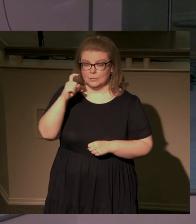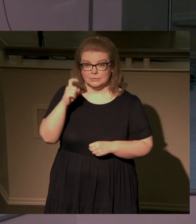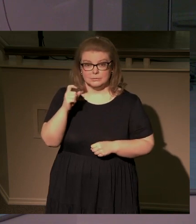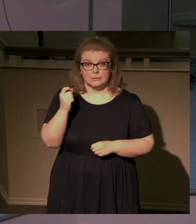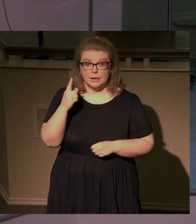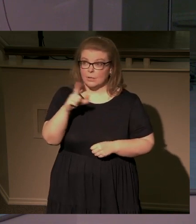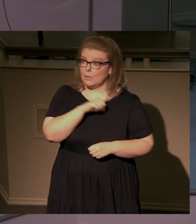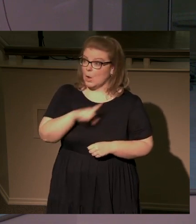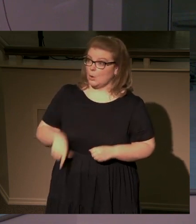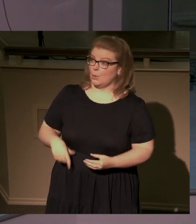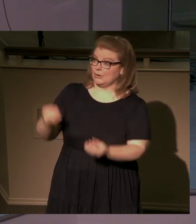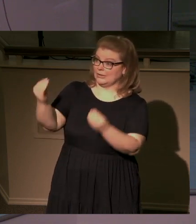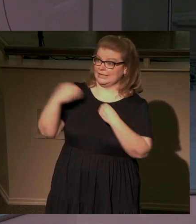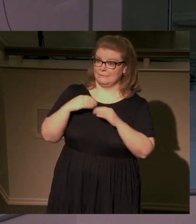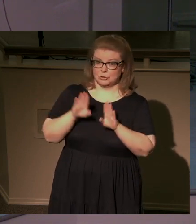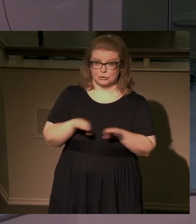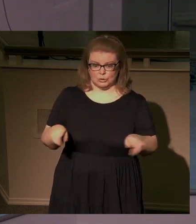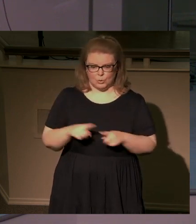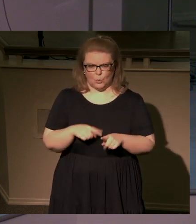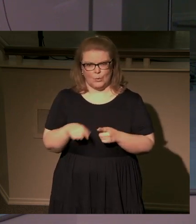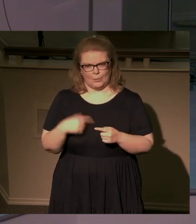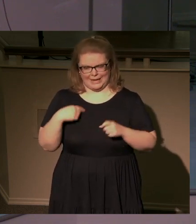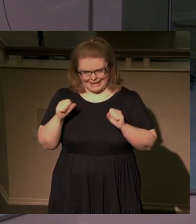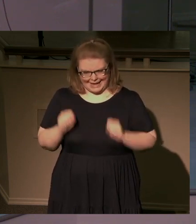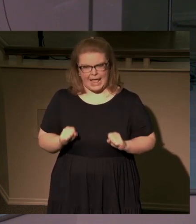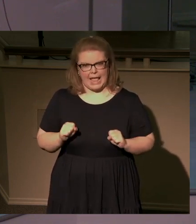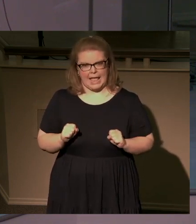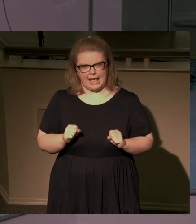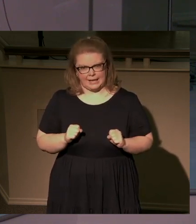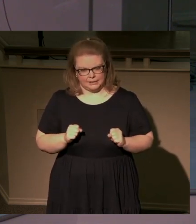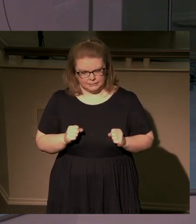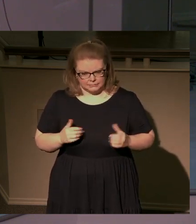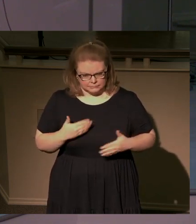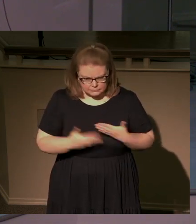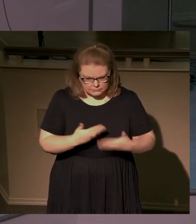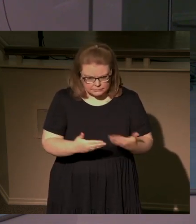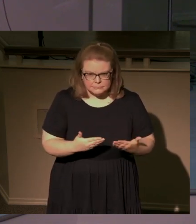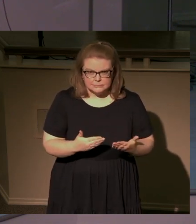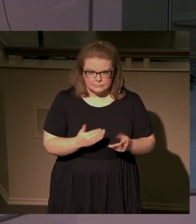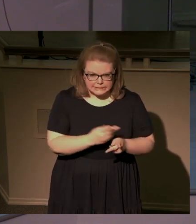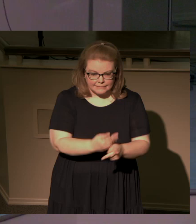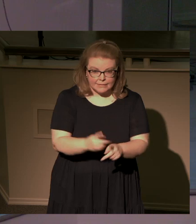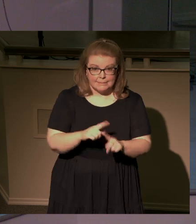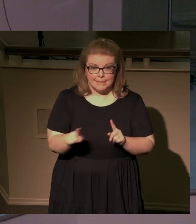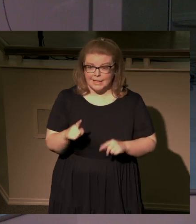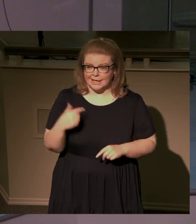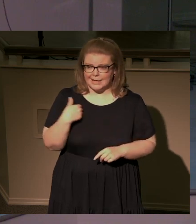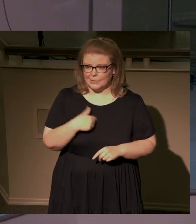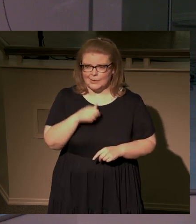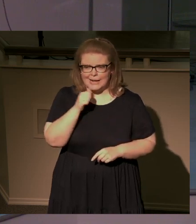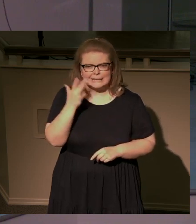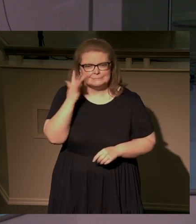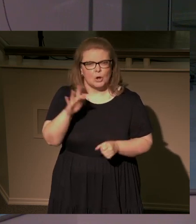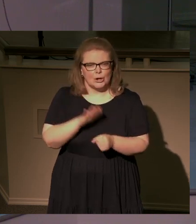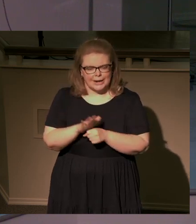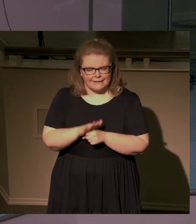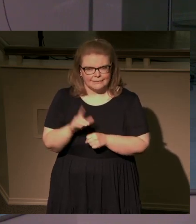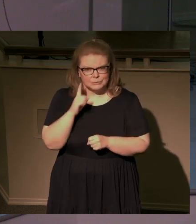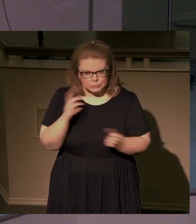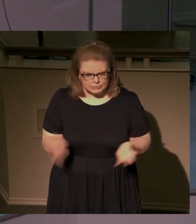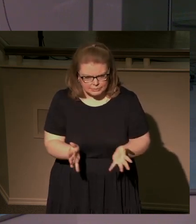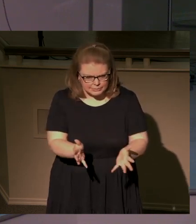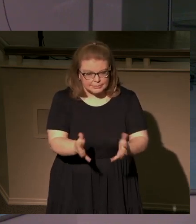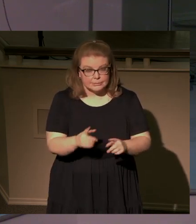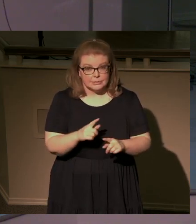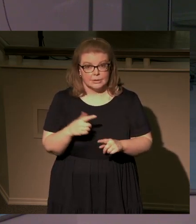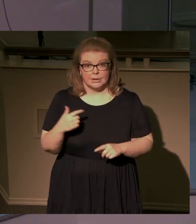we're physically capable of keeping up with them, but not smart enough in life to do anything with keeping up with them. So we lack